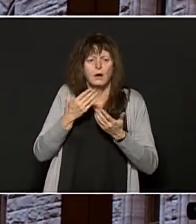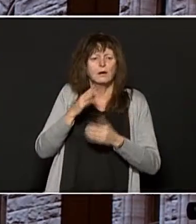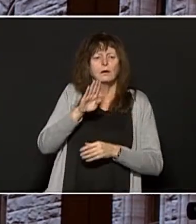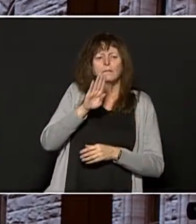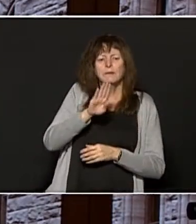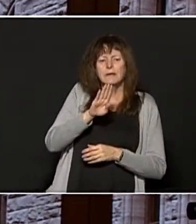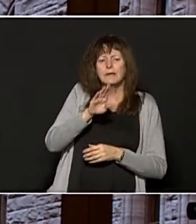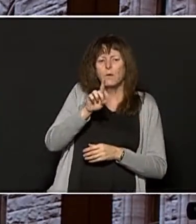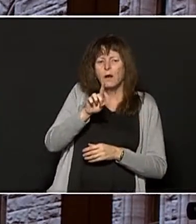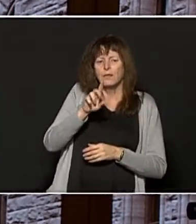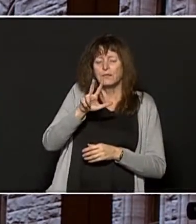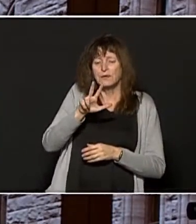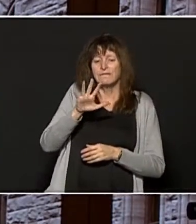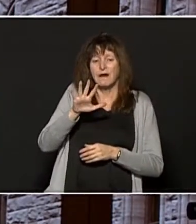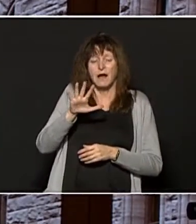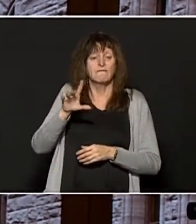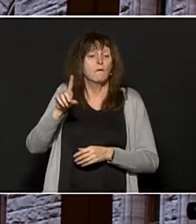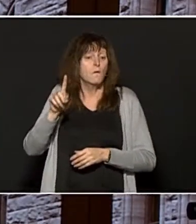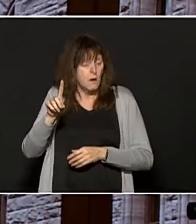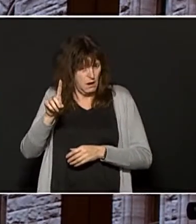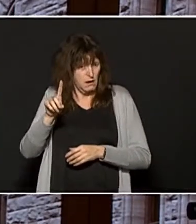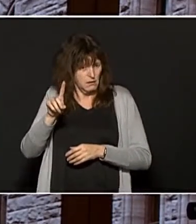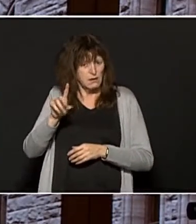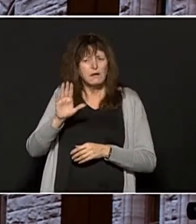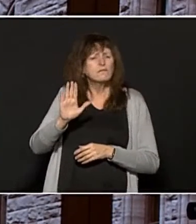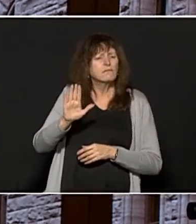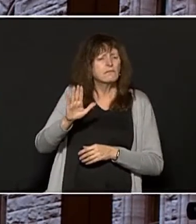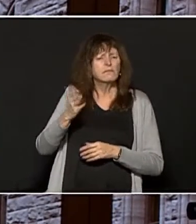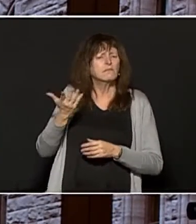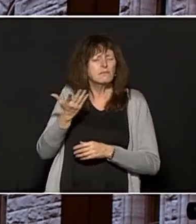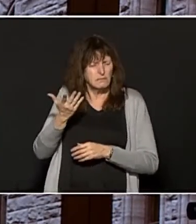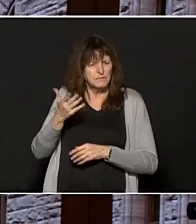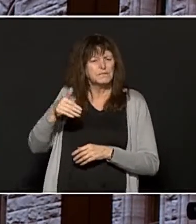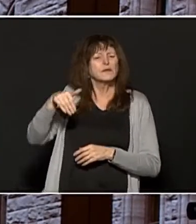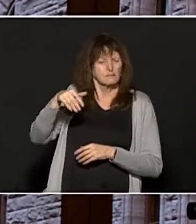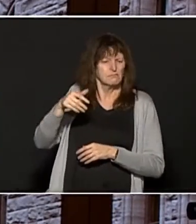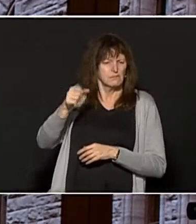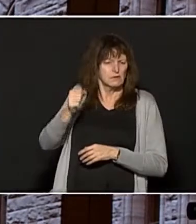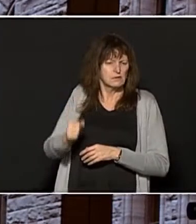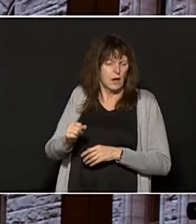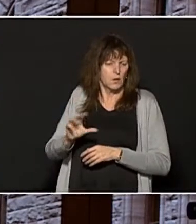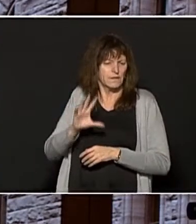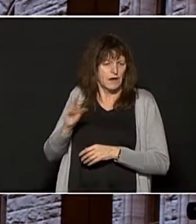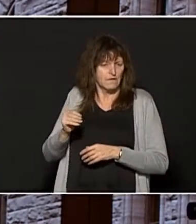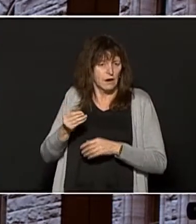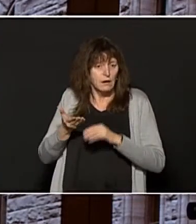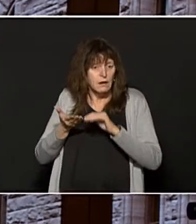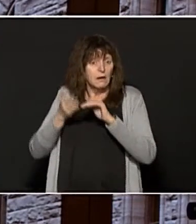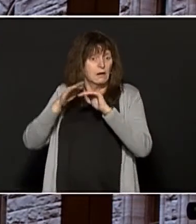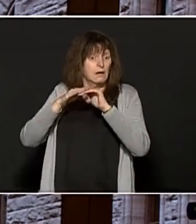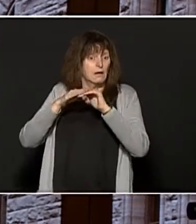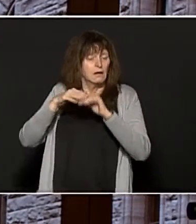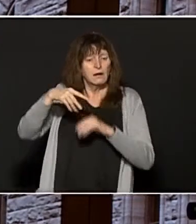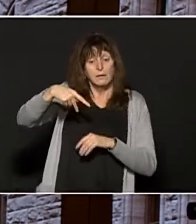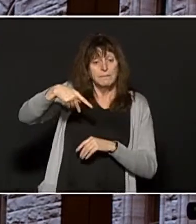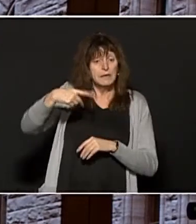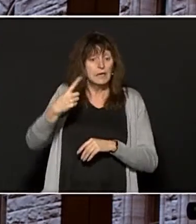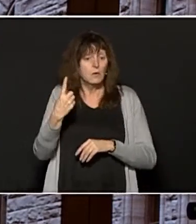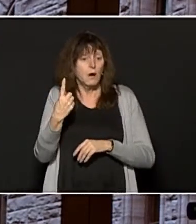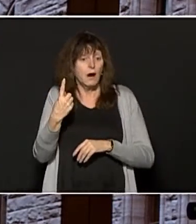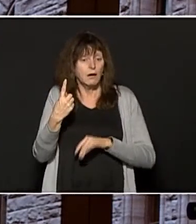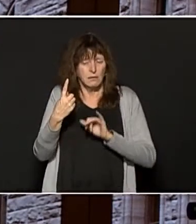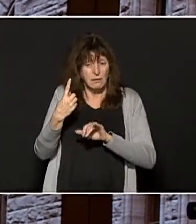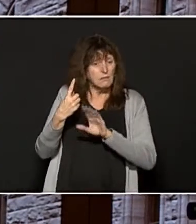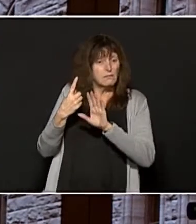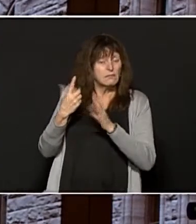B1351, the so-called South African variant, and the P1, or the Brazilian variant. Nowhere near the levels